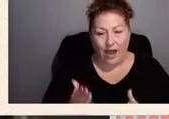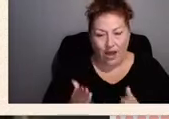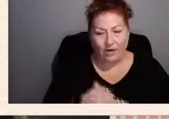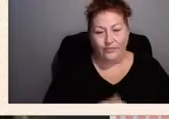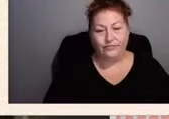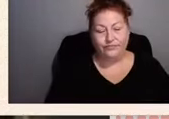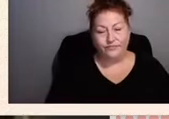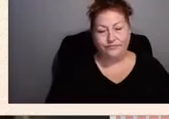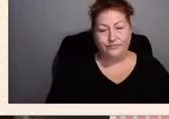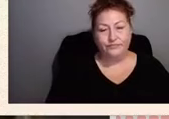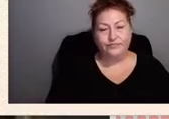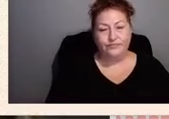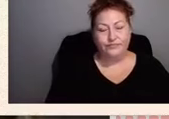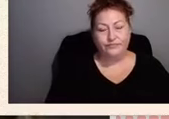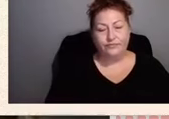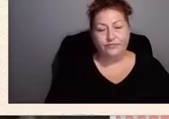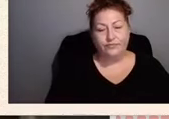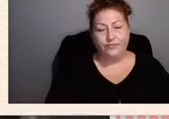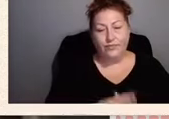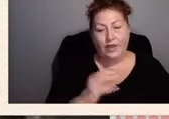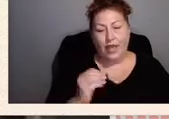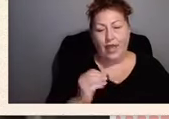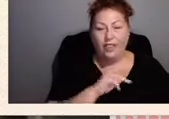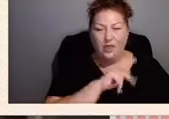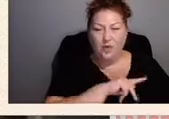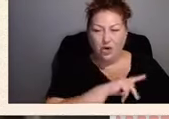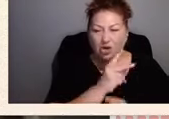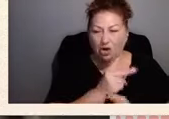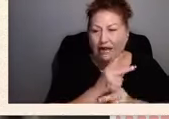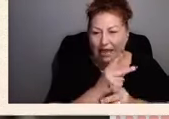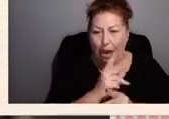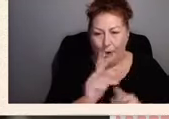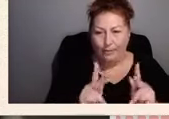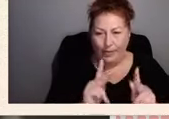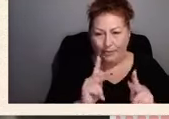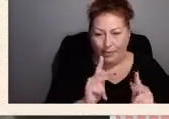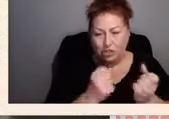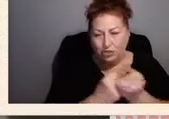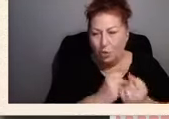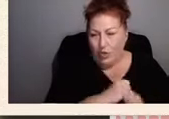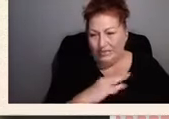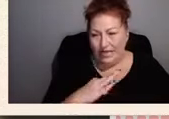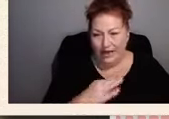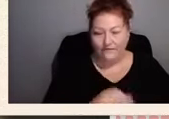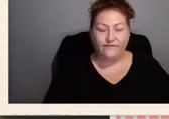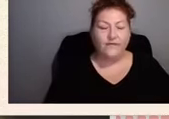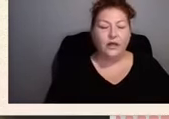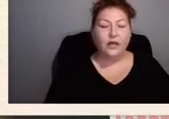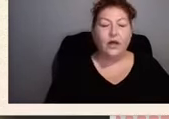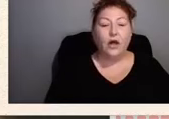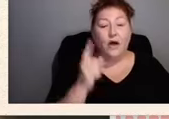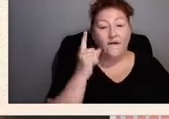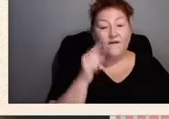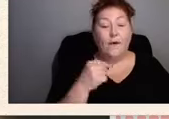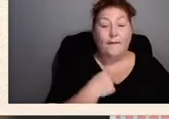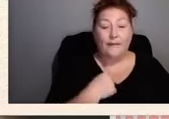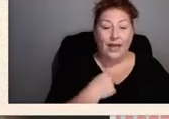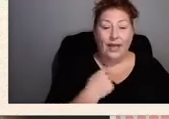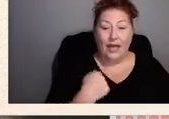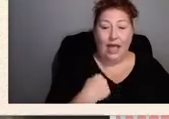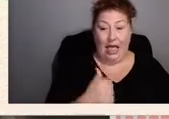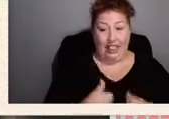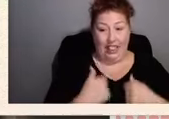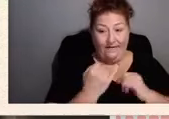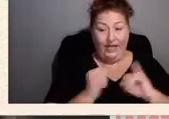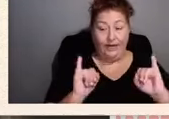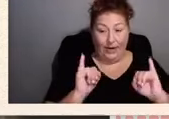your providers and your personal care and support staff. So for me, I live independently on my